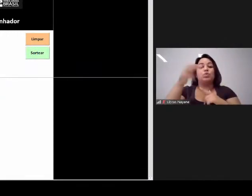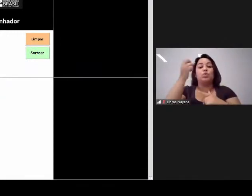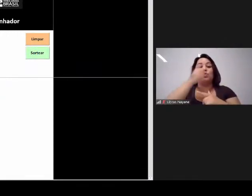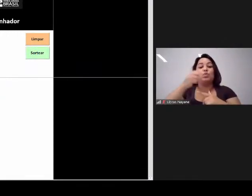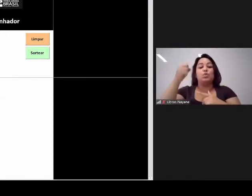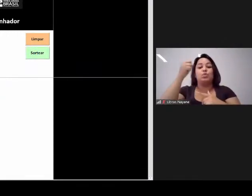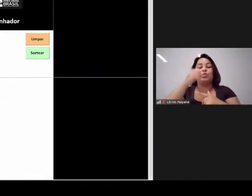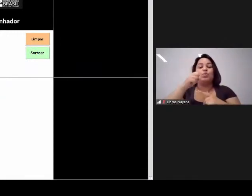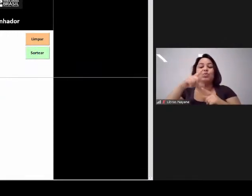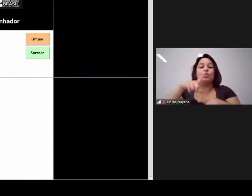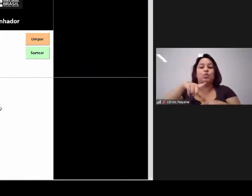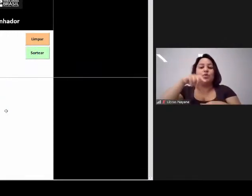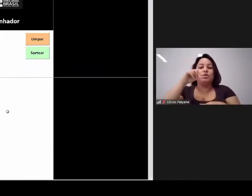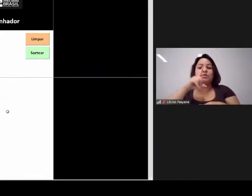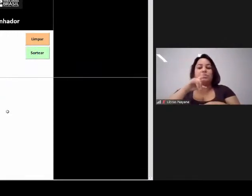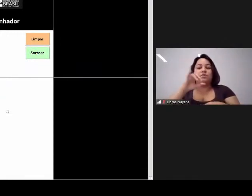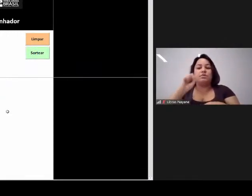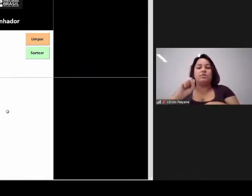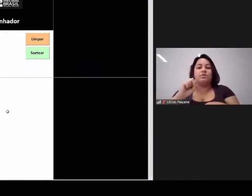And the winners are